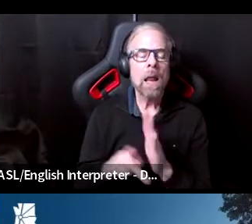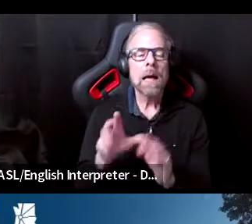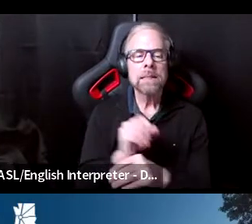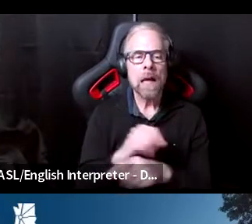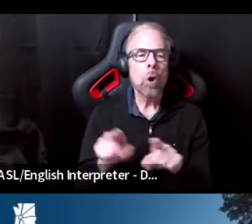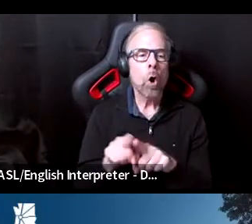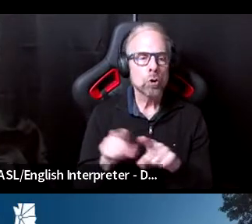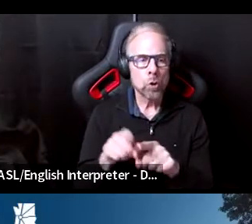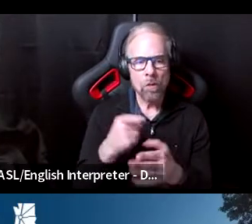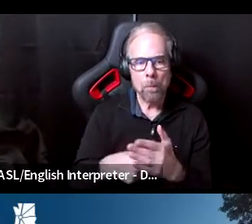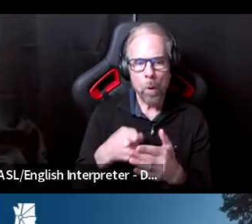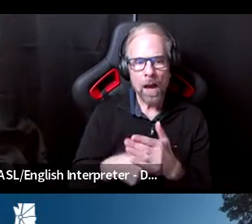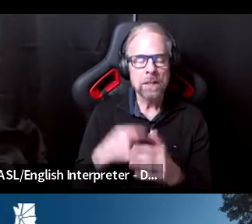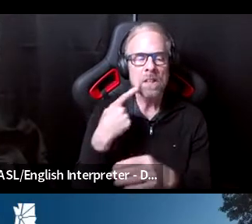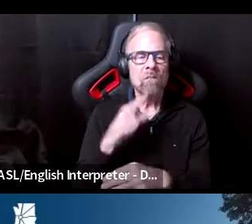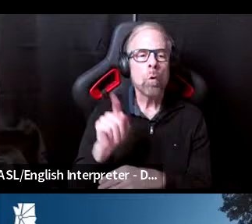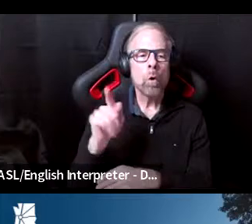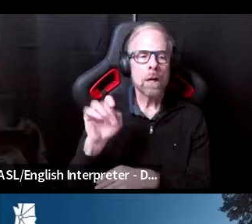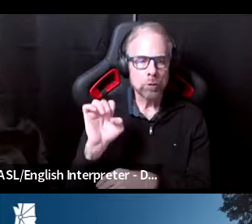bridge.